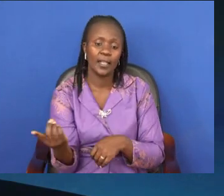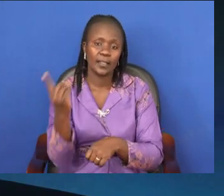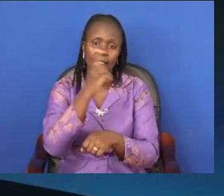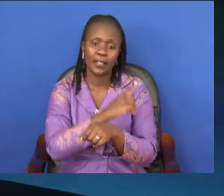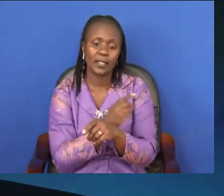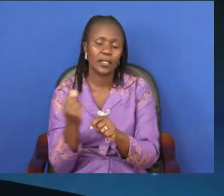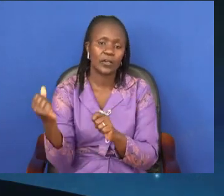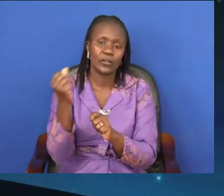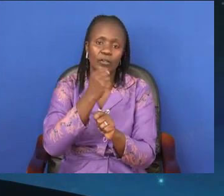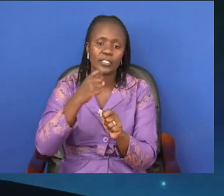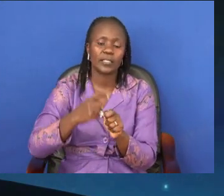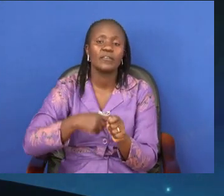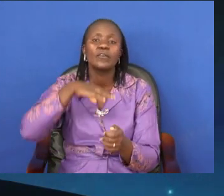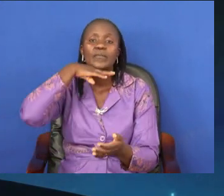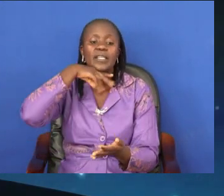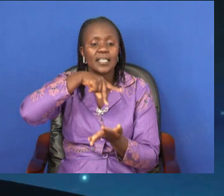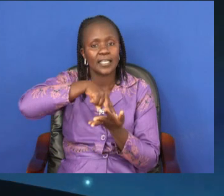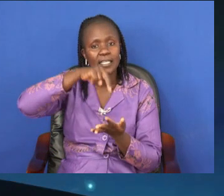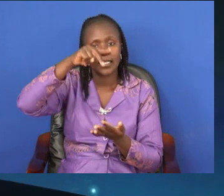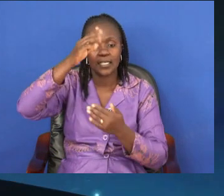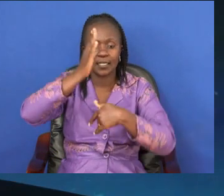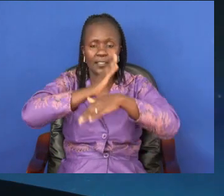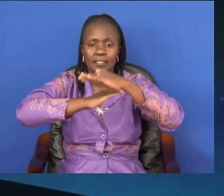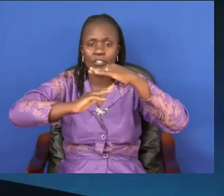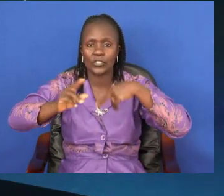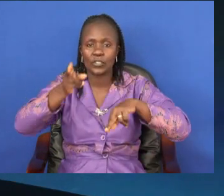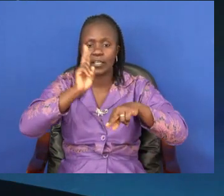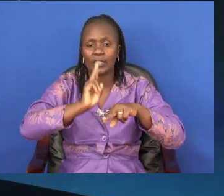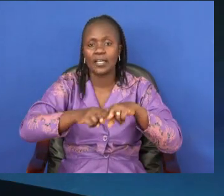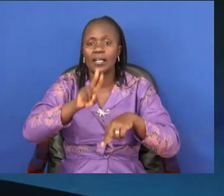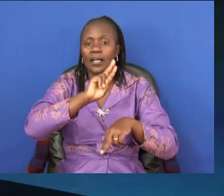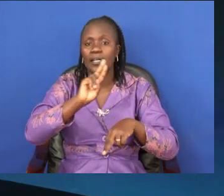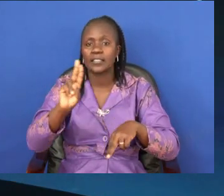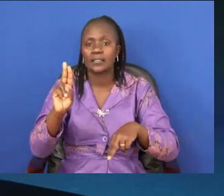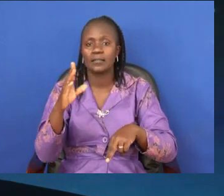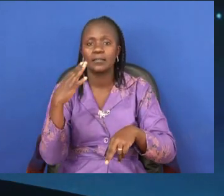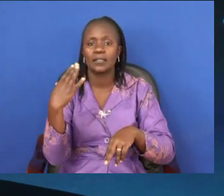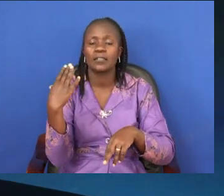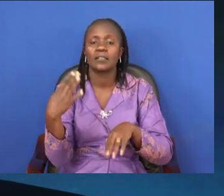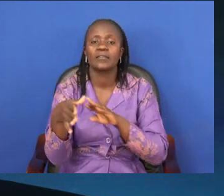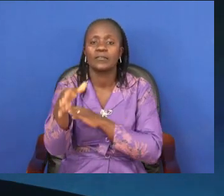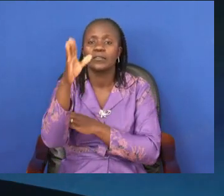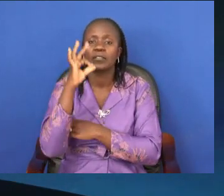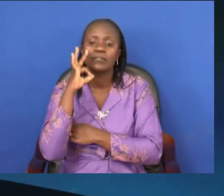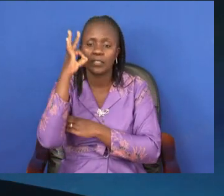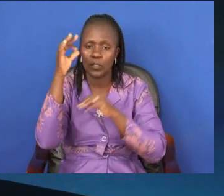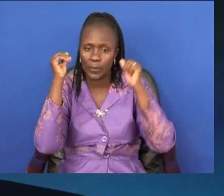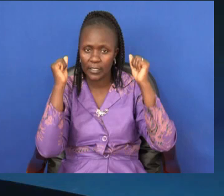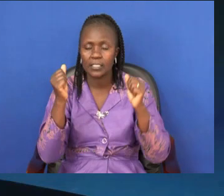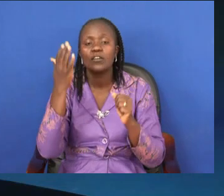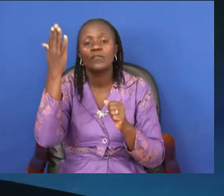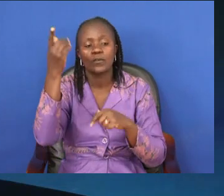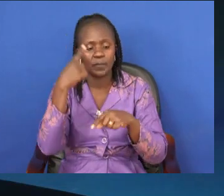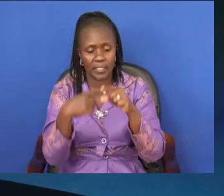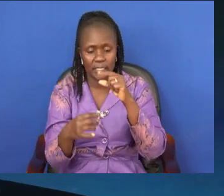hell. The third day he rose again from the dead. He ascended into heaven and sits at the right hand of God the Father